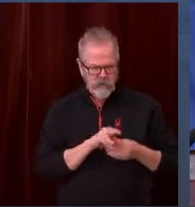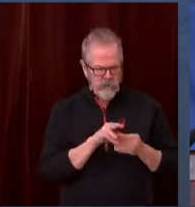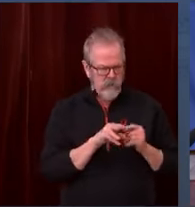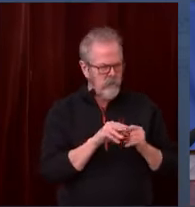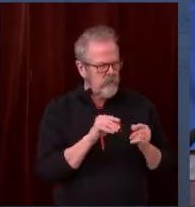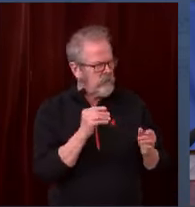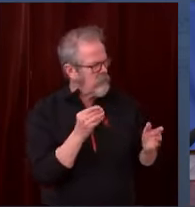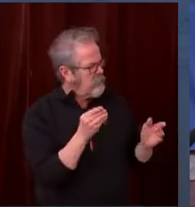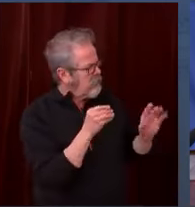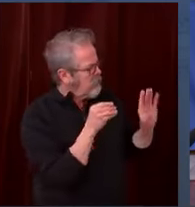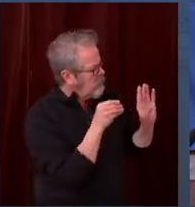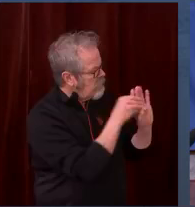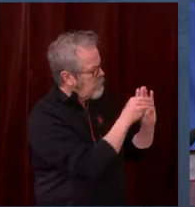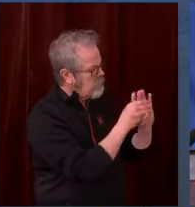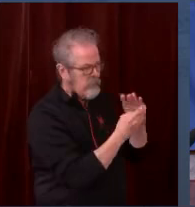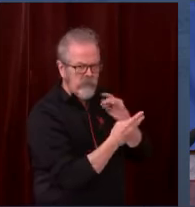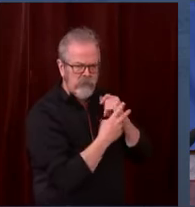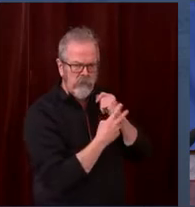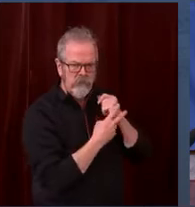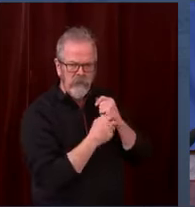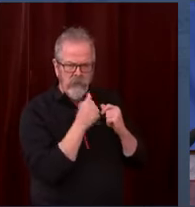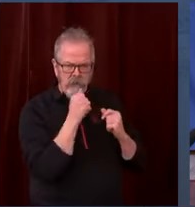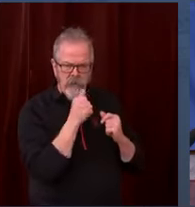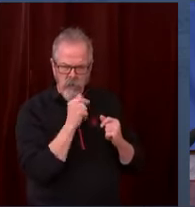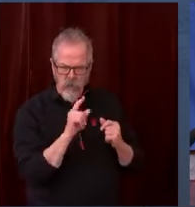Next question comes from Laurel with the Spokesman Review.